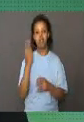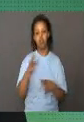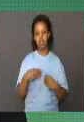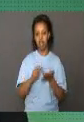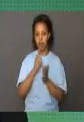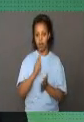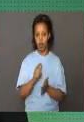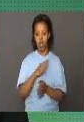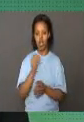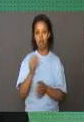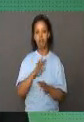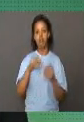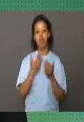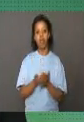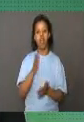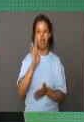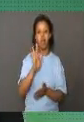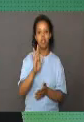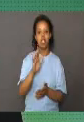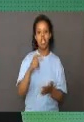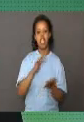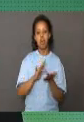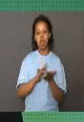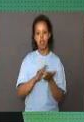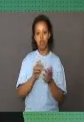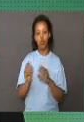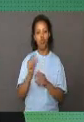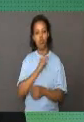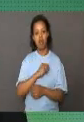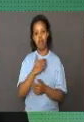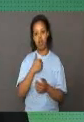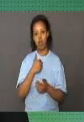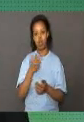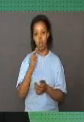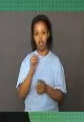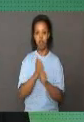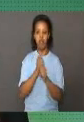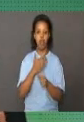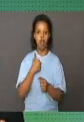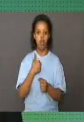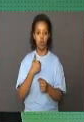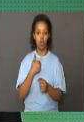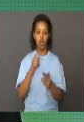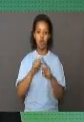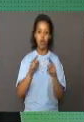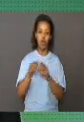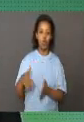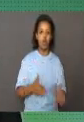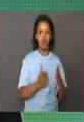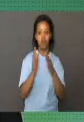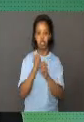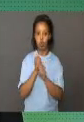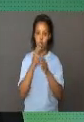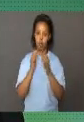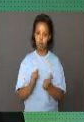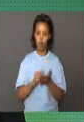5 general types of antiretroviral drugs that act in different ways